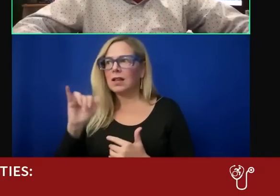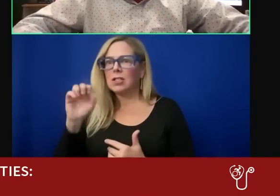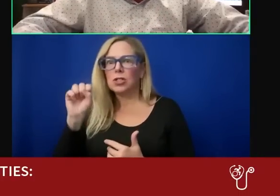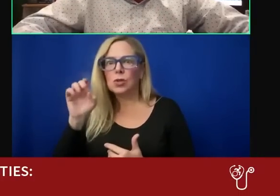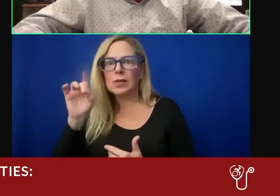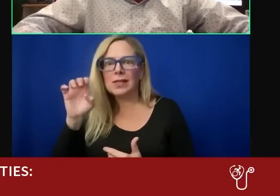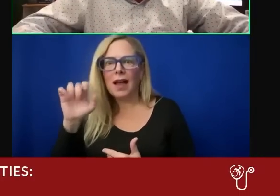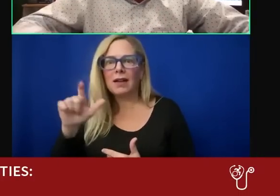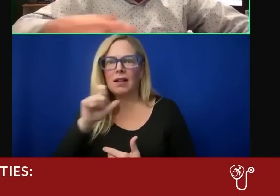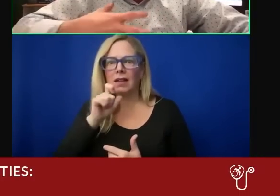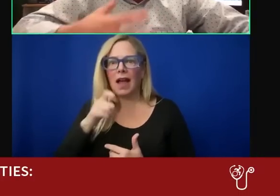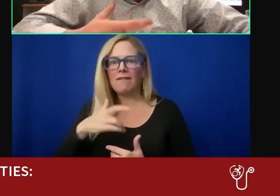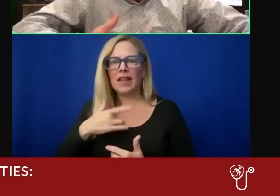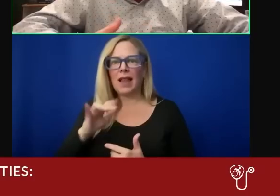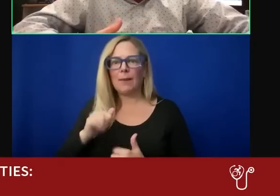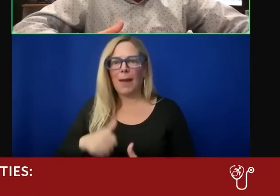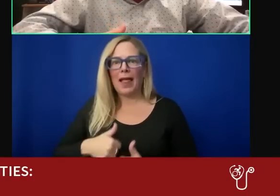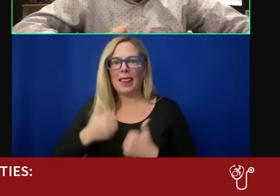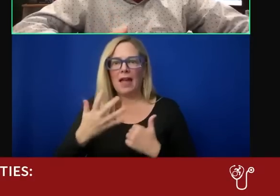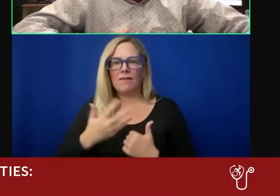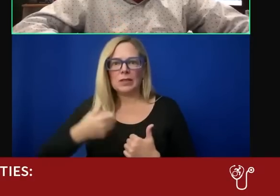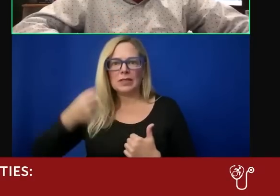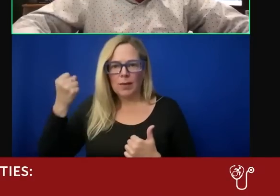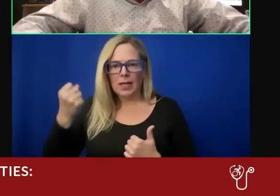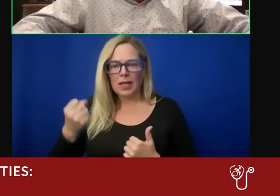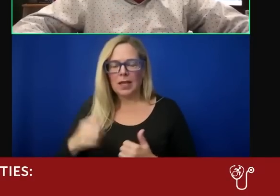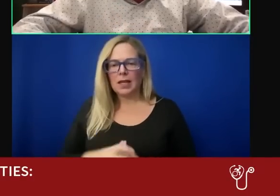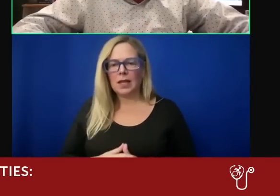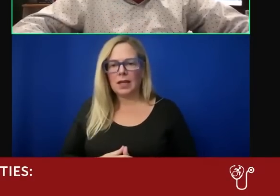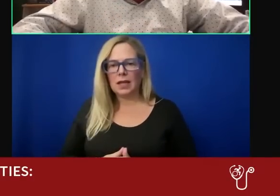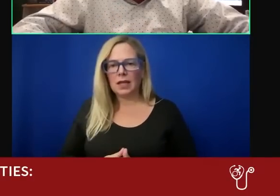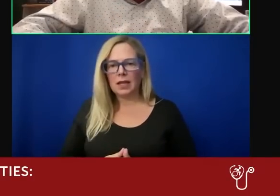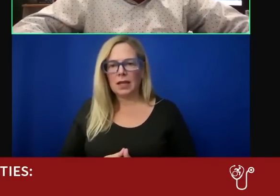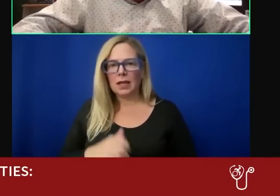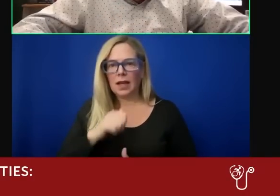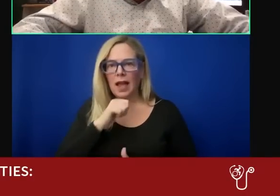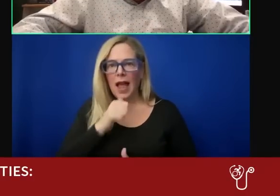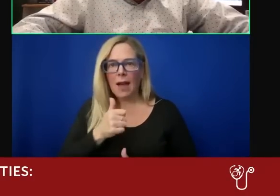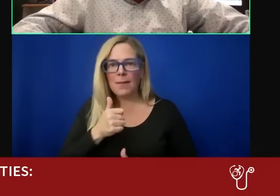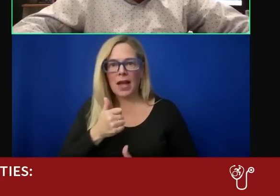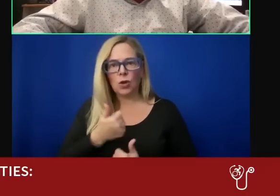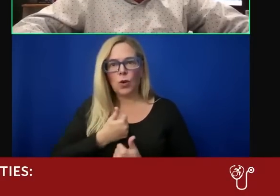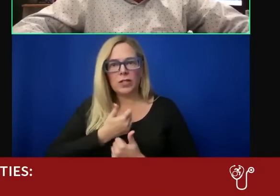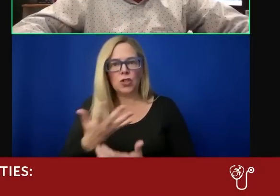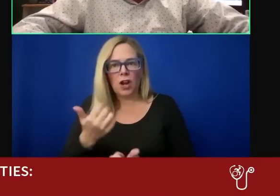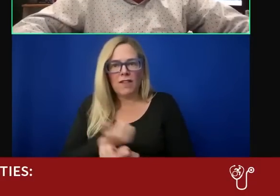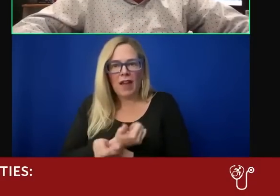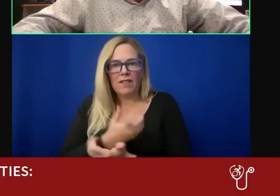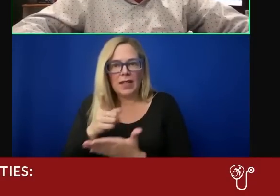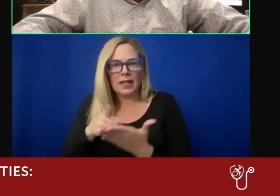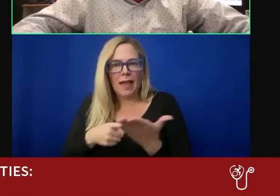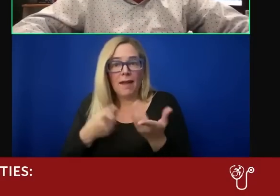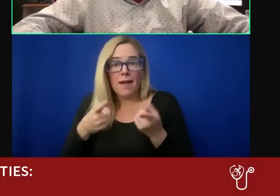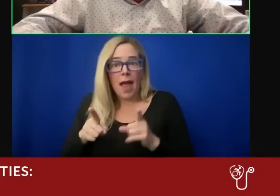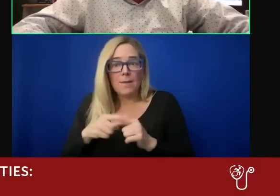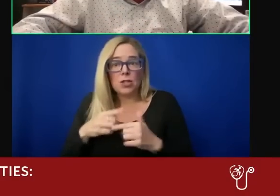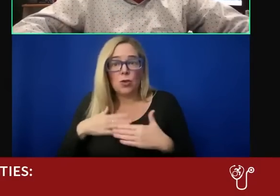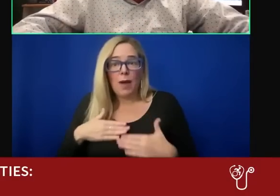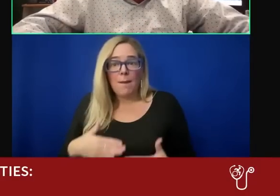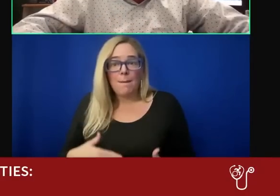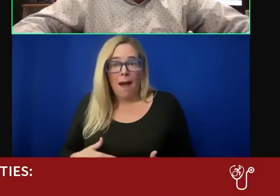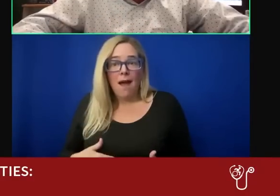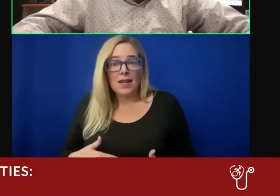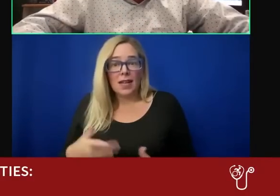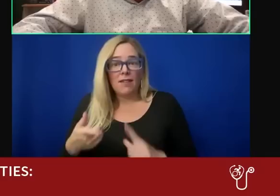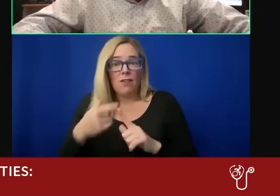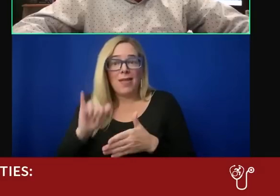going to share all the things that happened to my body because of that determination by my doctors. But what I will say, it was physically horrendous and